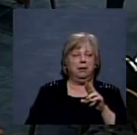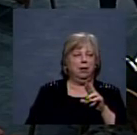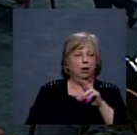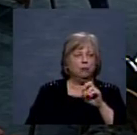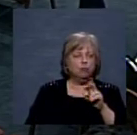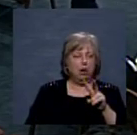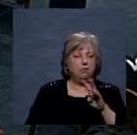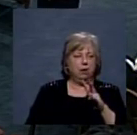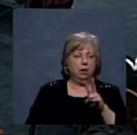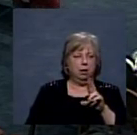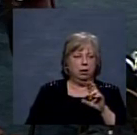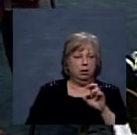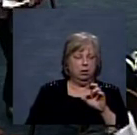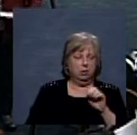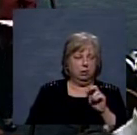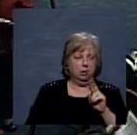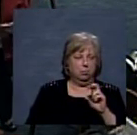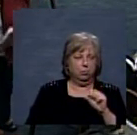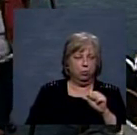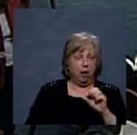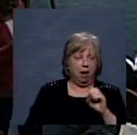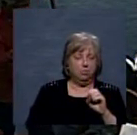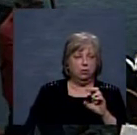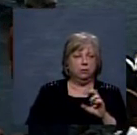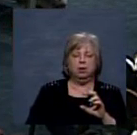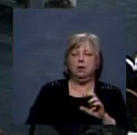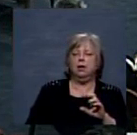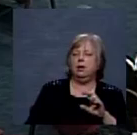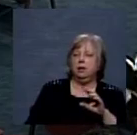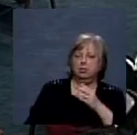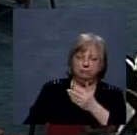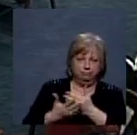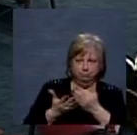Browse. Mayor Stokola, Vice Mayor,